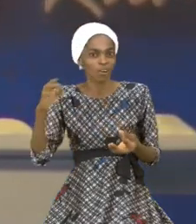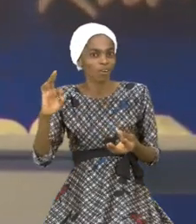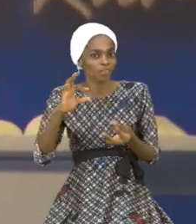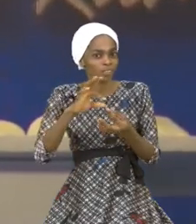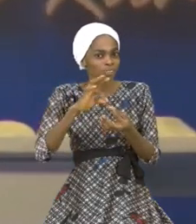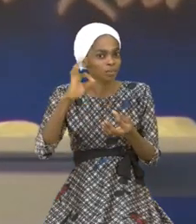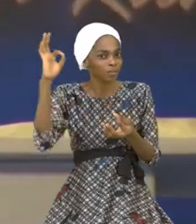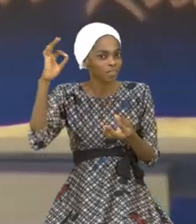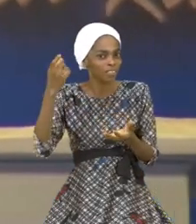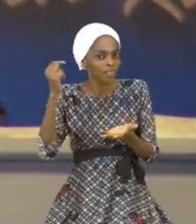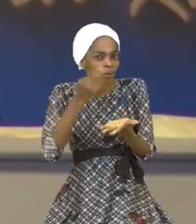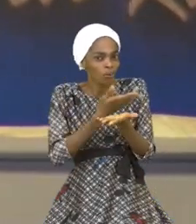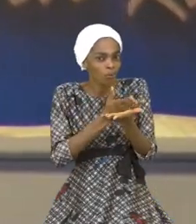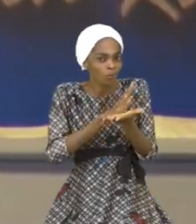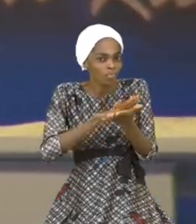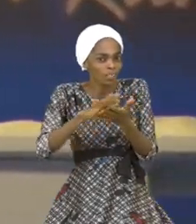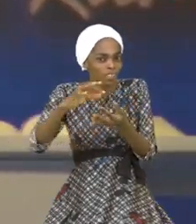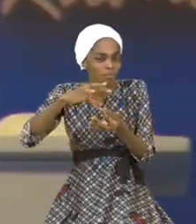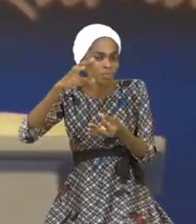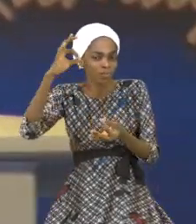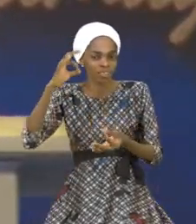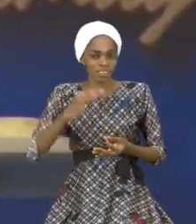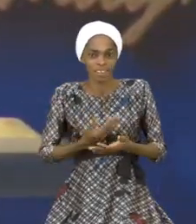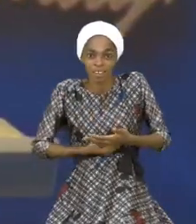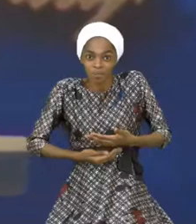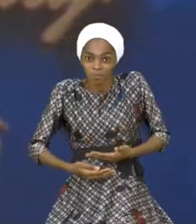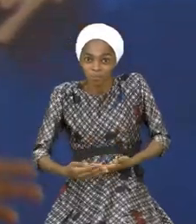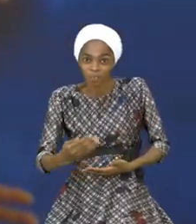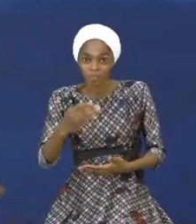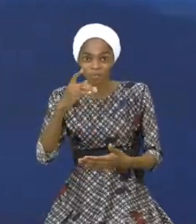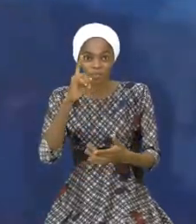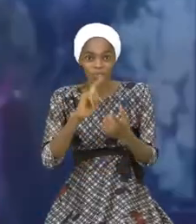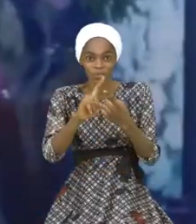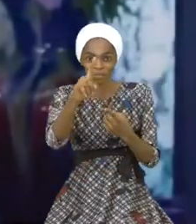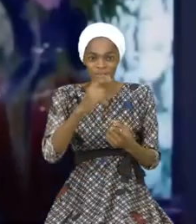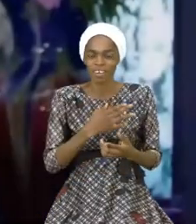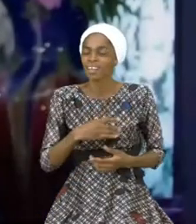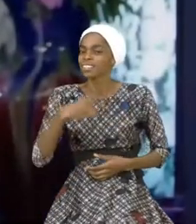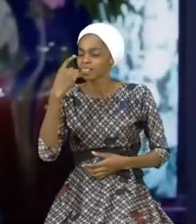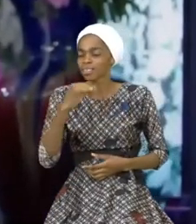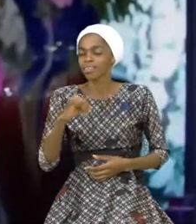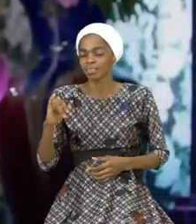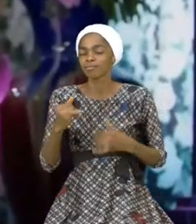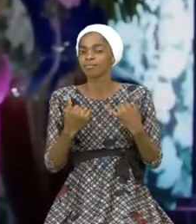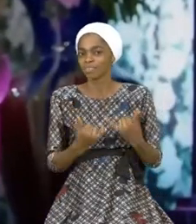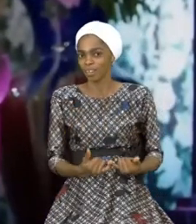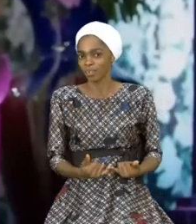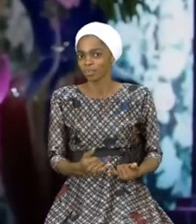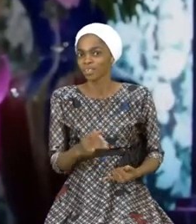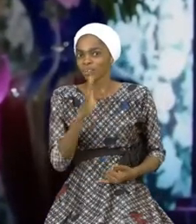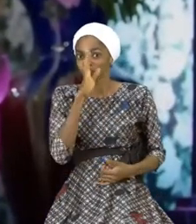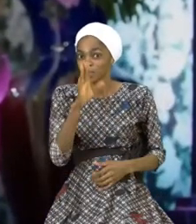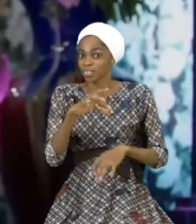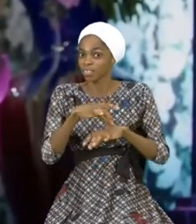the Holy Ghost giving birth to you and saying, now, you have been in the